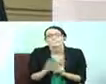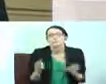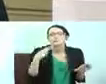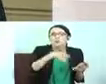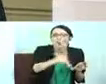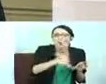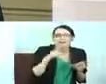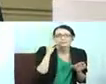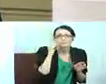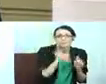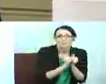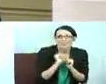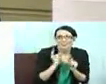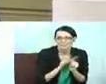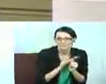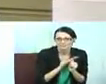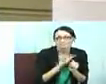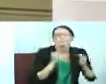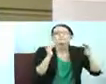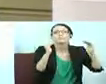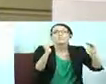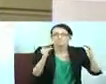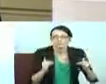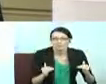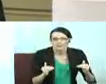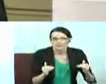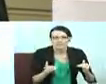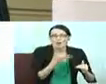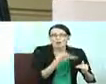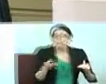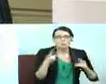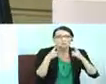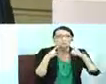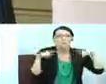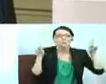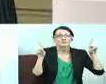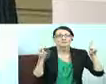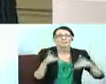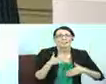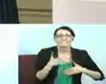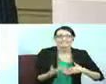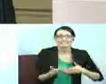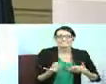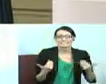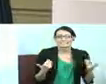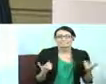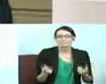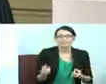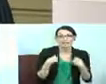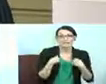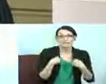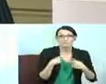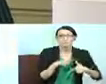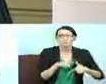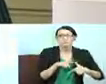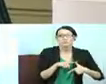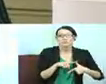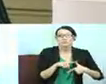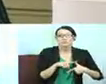few announcements of events coming up. One is that this coming Saturday,